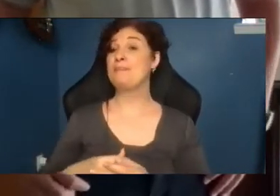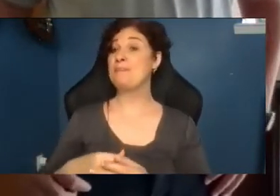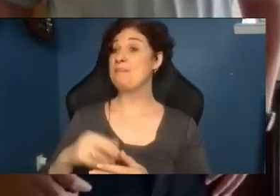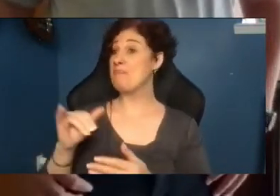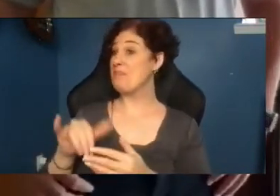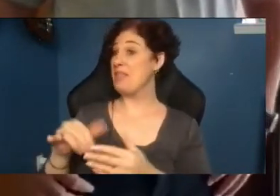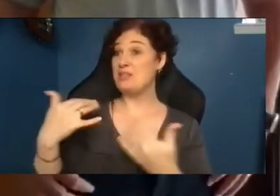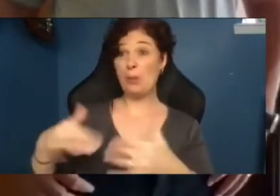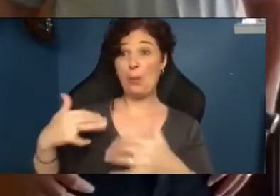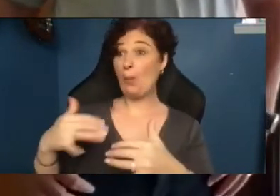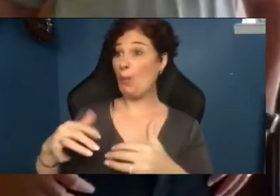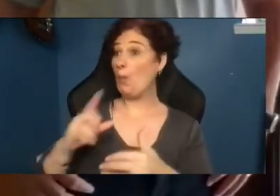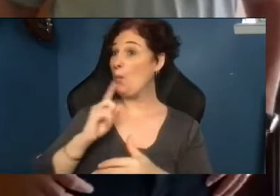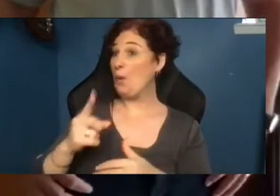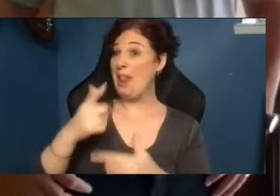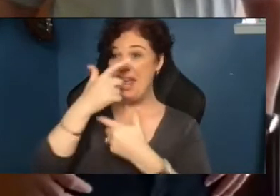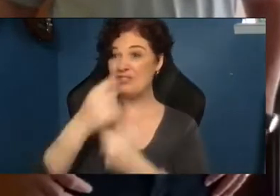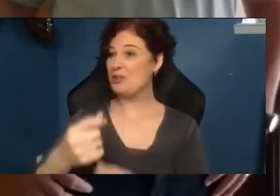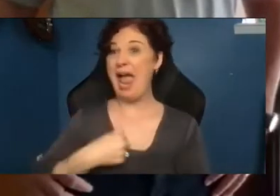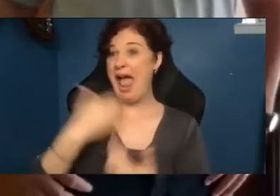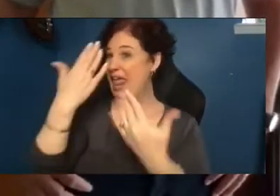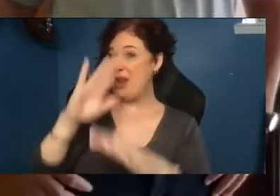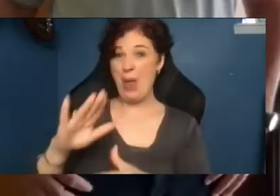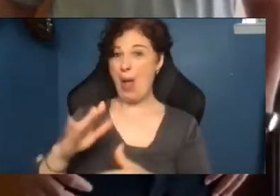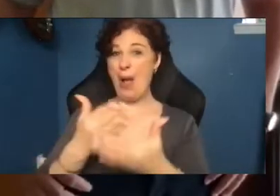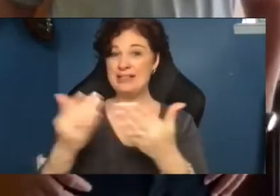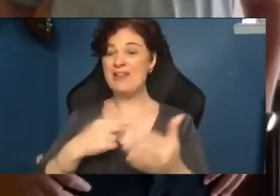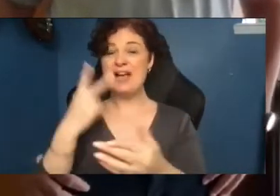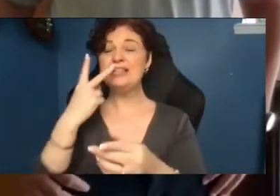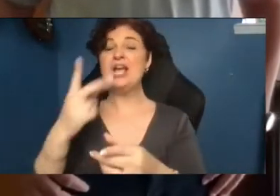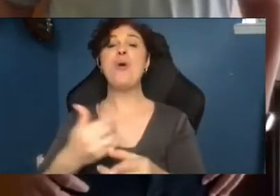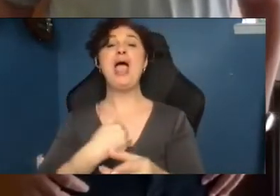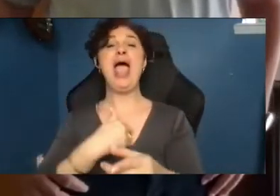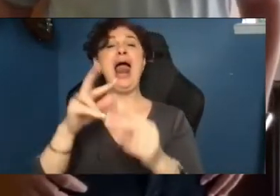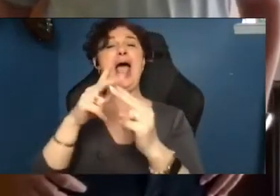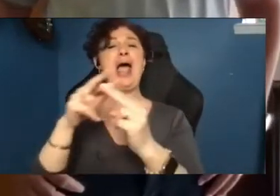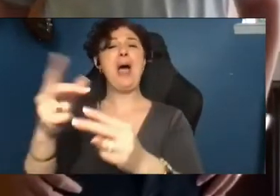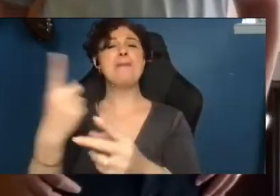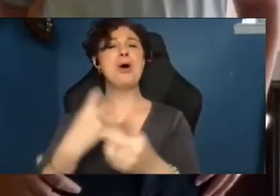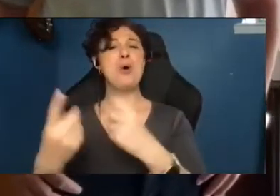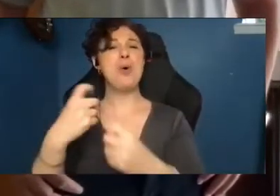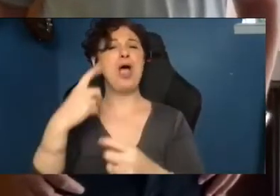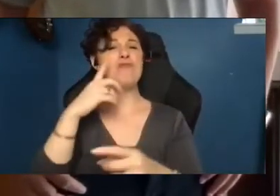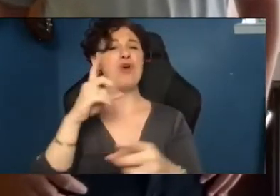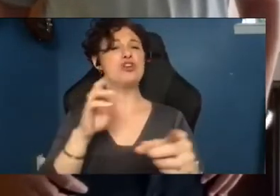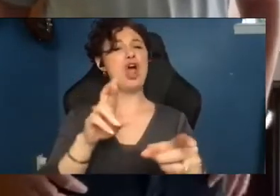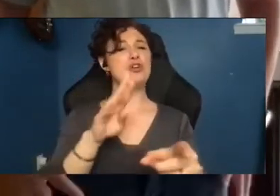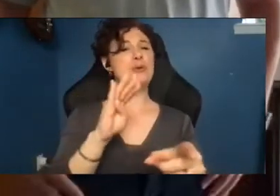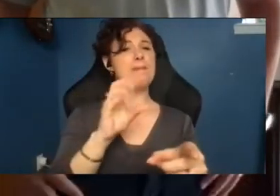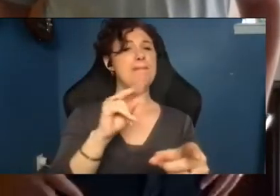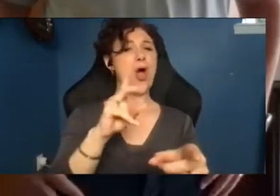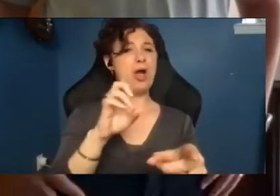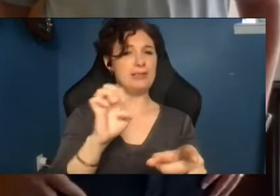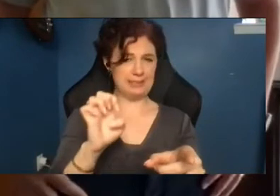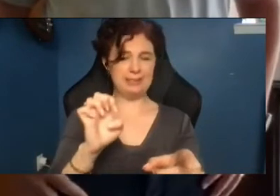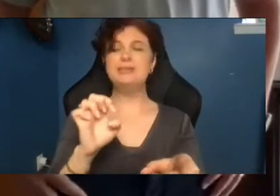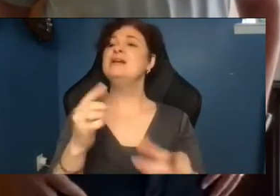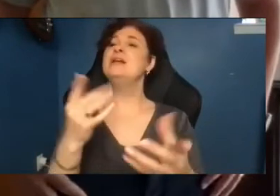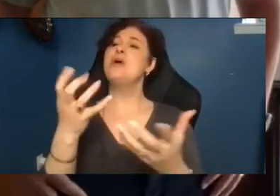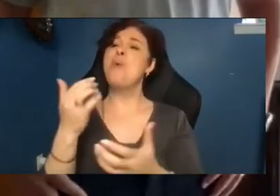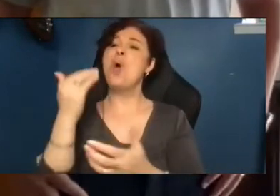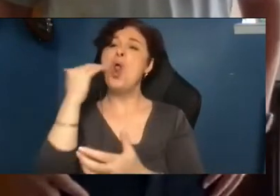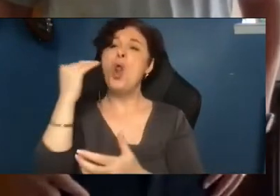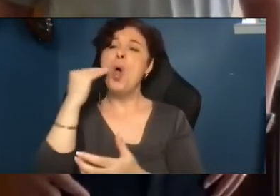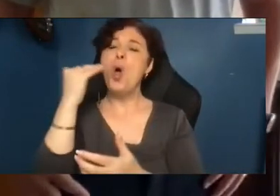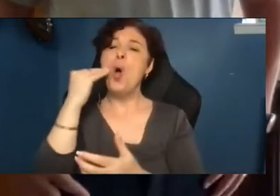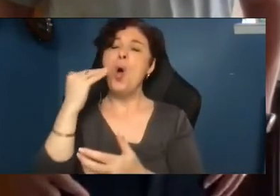This is all very intriguing. I wasn't aware this stuff was here. We had a couple questions for Dr. Bondi. They wanted to